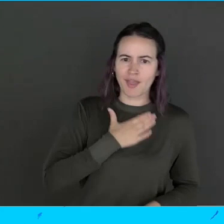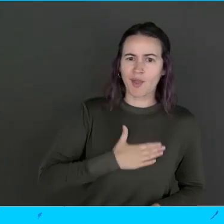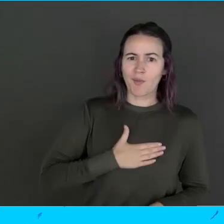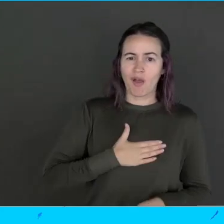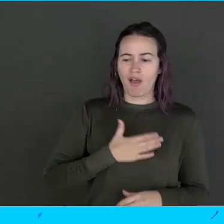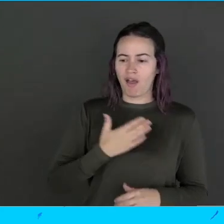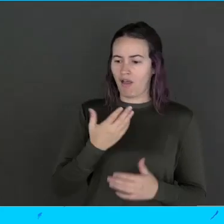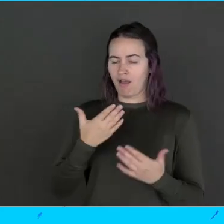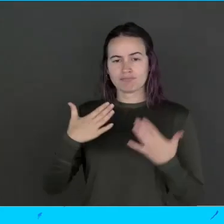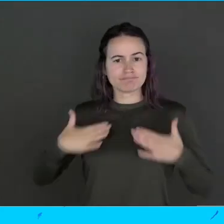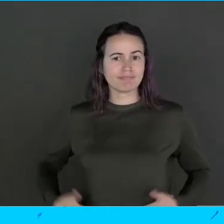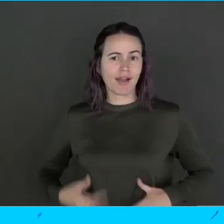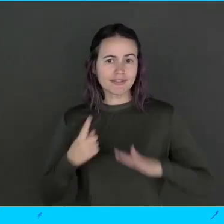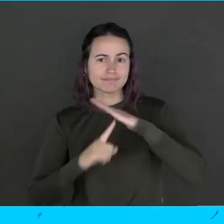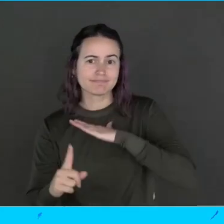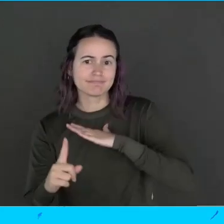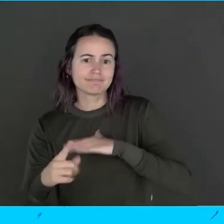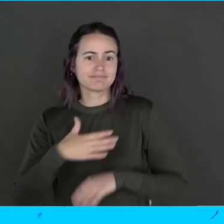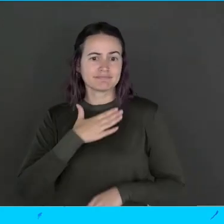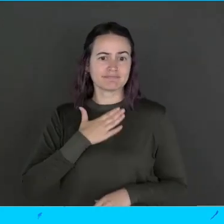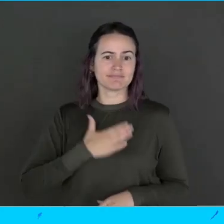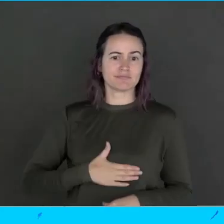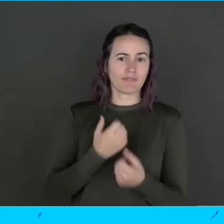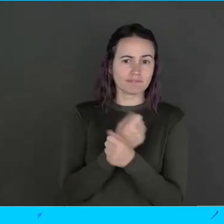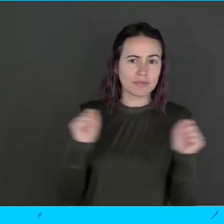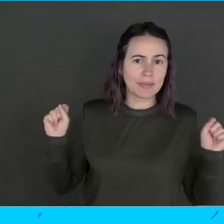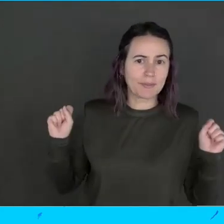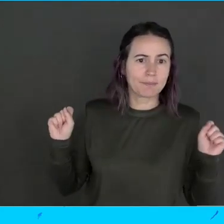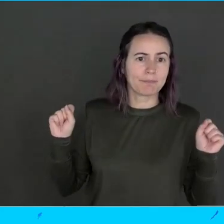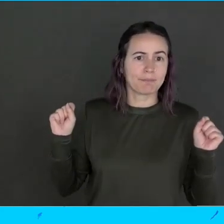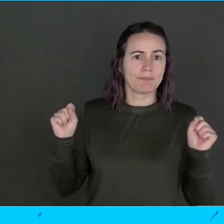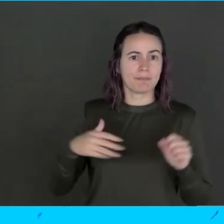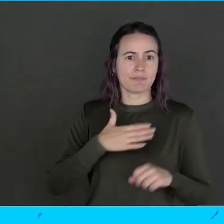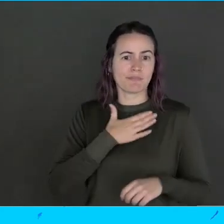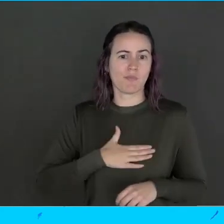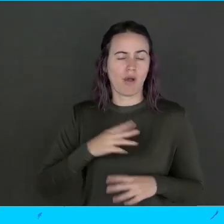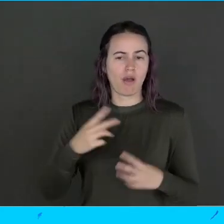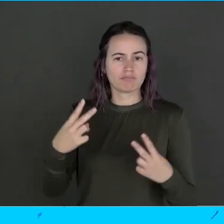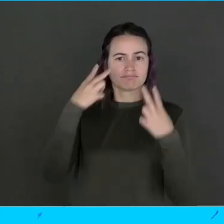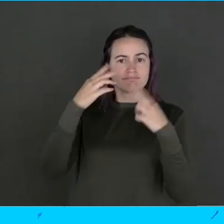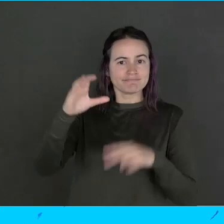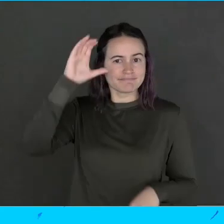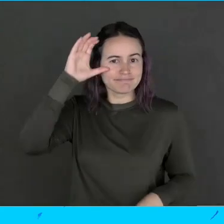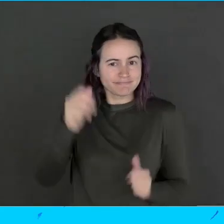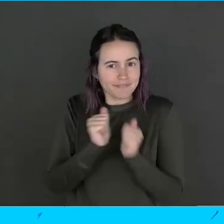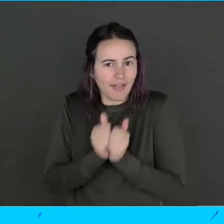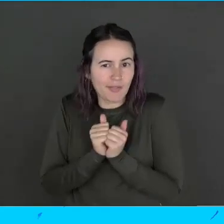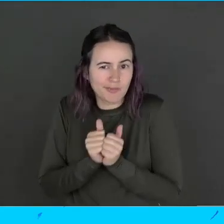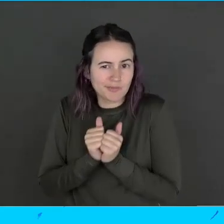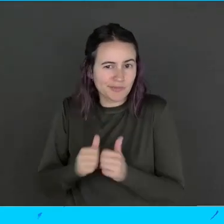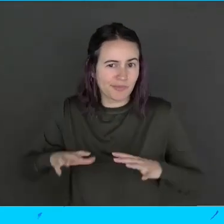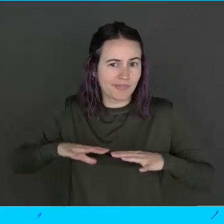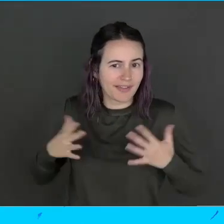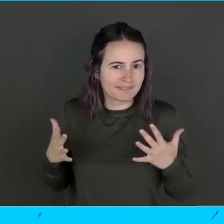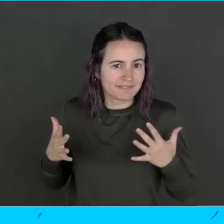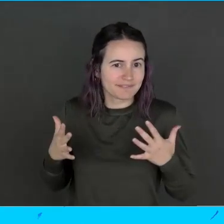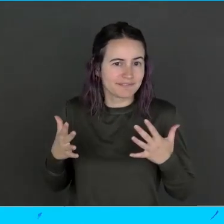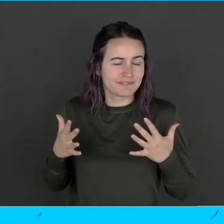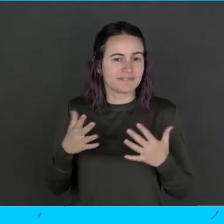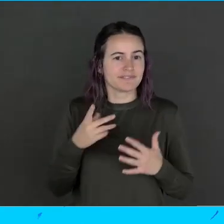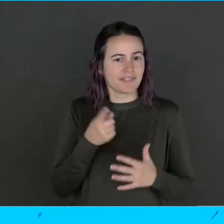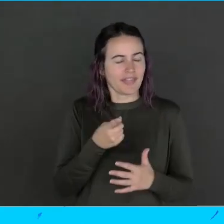tired of being raped, trafficked and exploited, often ignored and undervalued despite bringing so much value. They demand